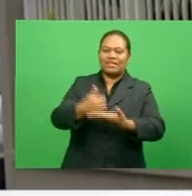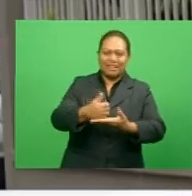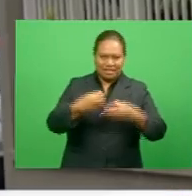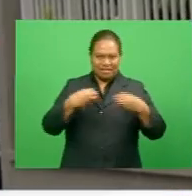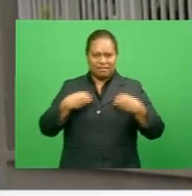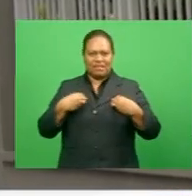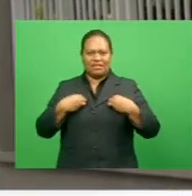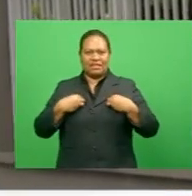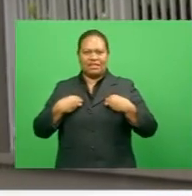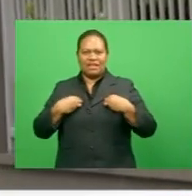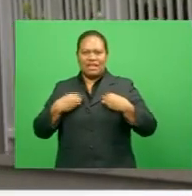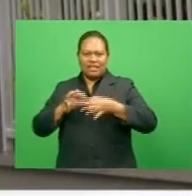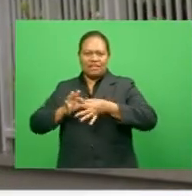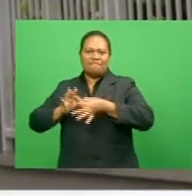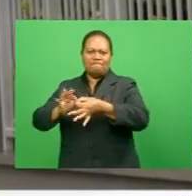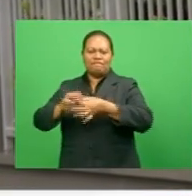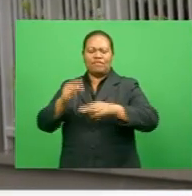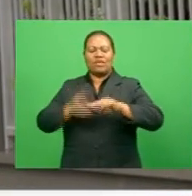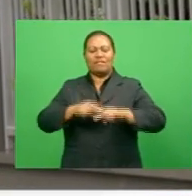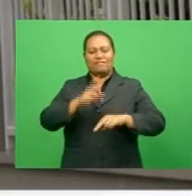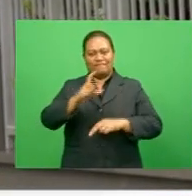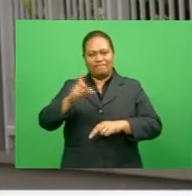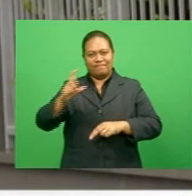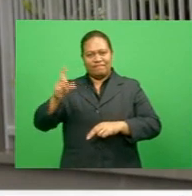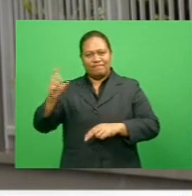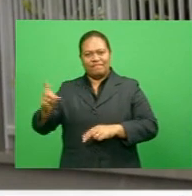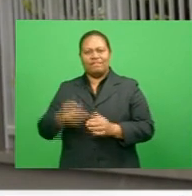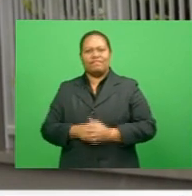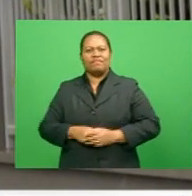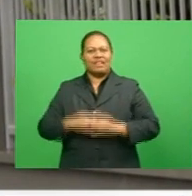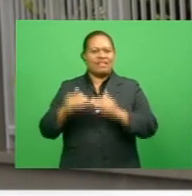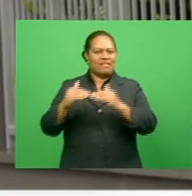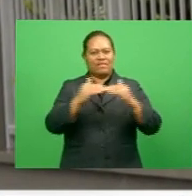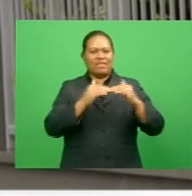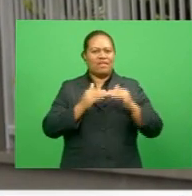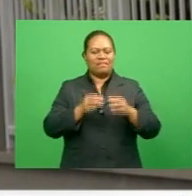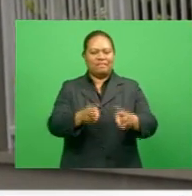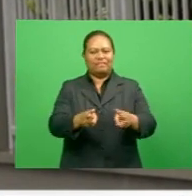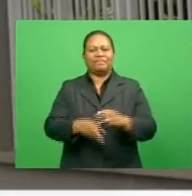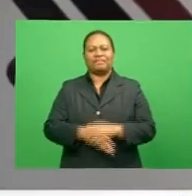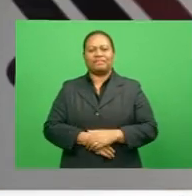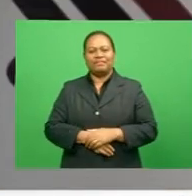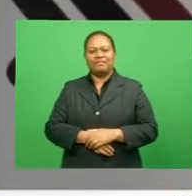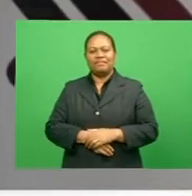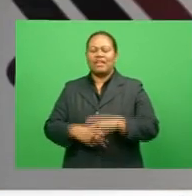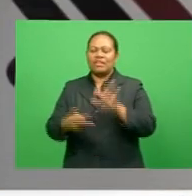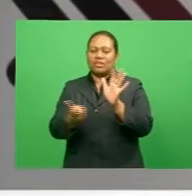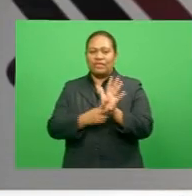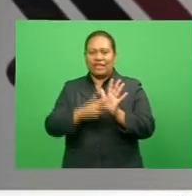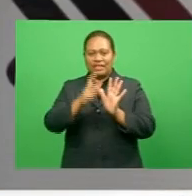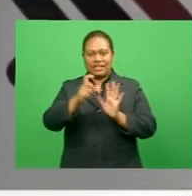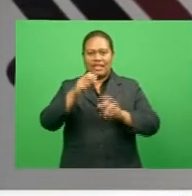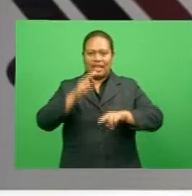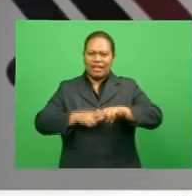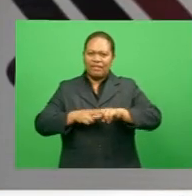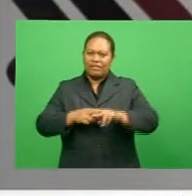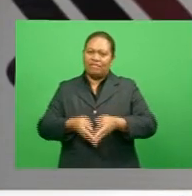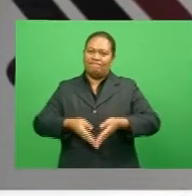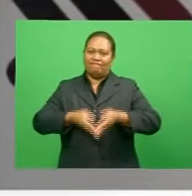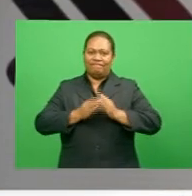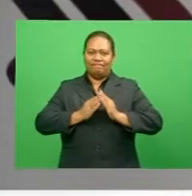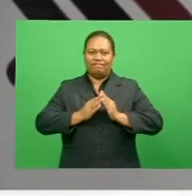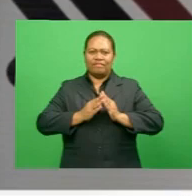with the FCCC Act and ensure they operate in a fair manner. The VFC was introduced following the collection